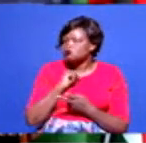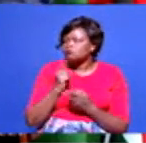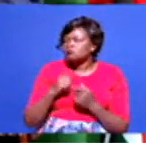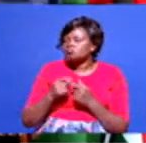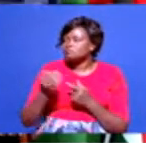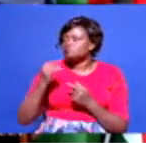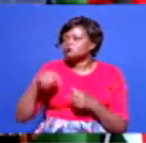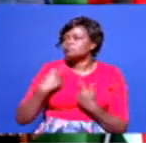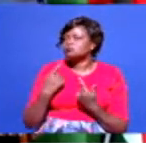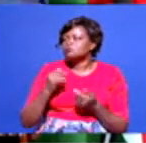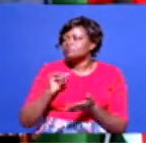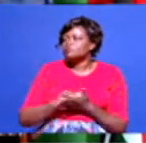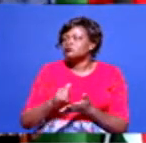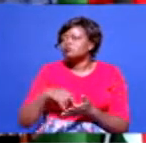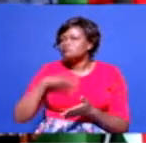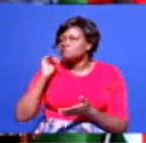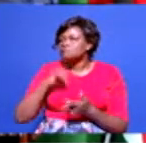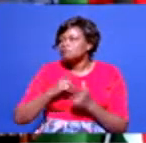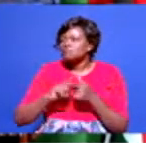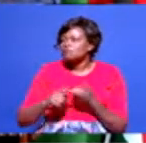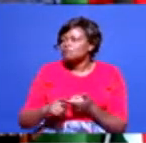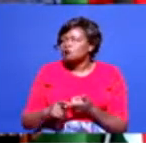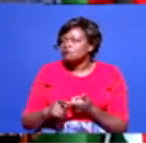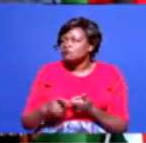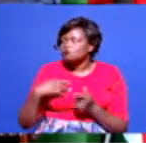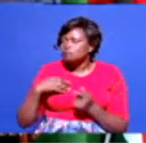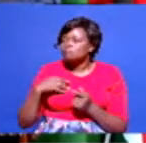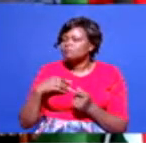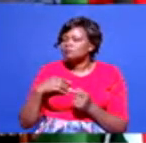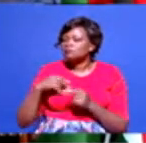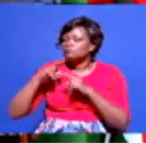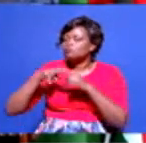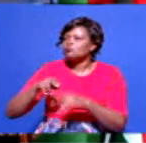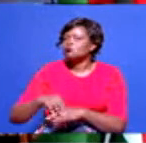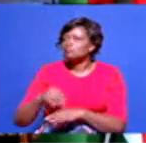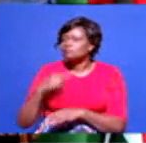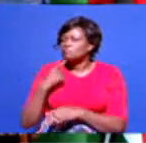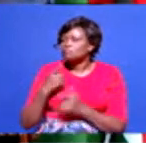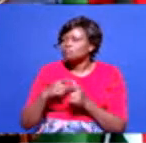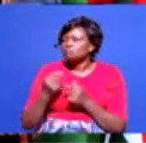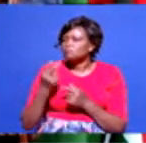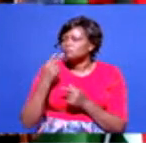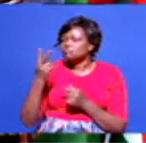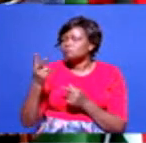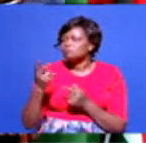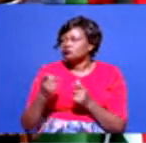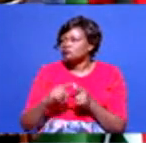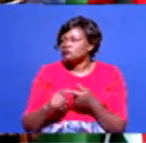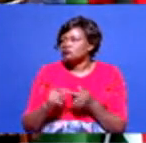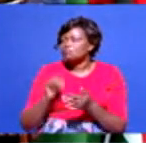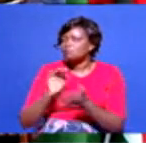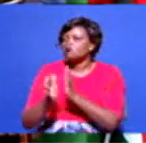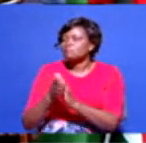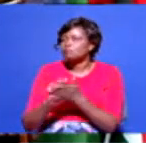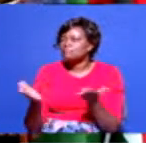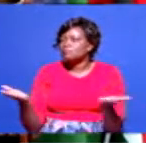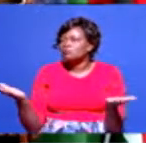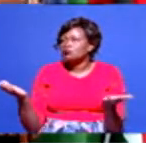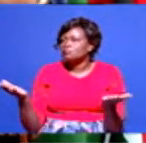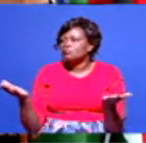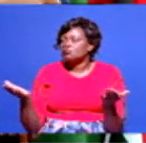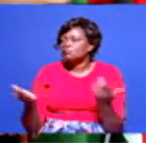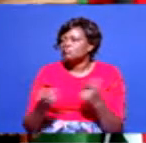yourself, now that they are gone, who are we looking at? And then suddenly you look behind you and you see there's nobody, you know,